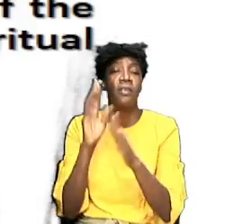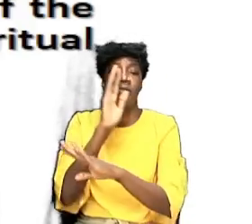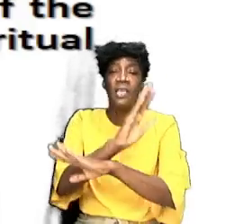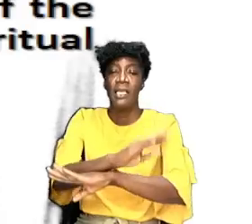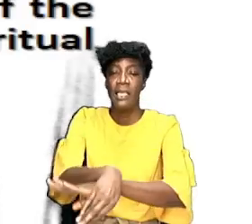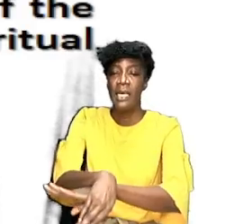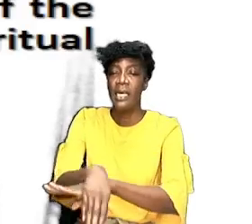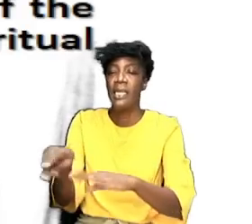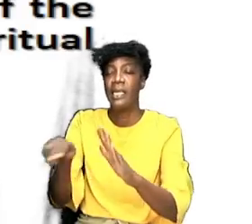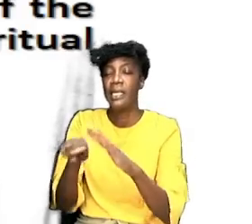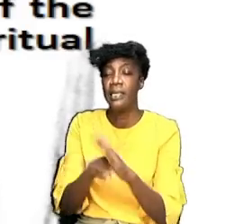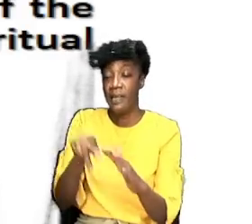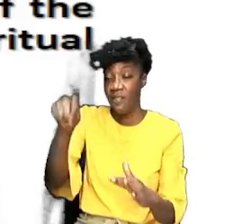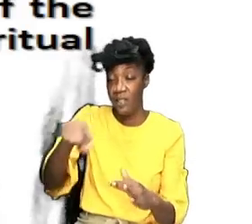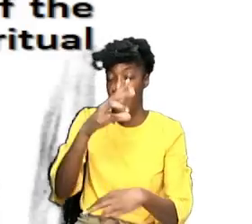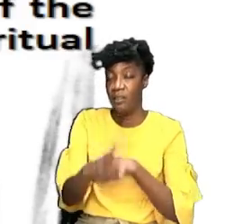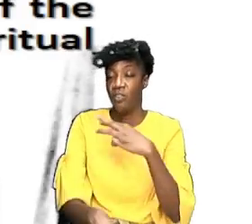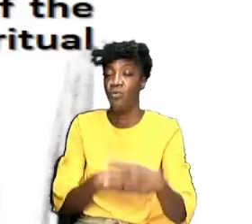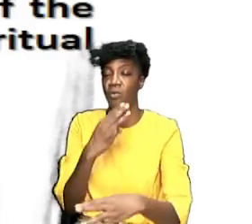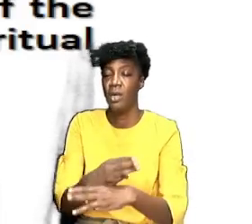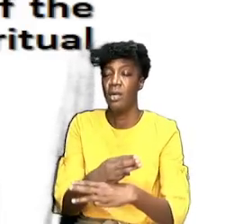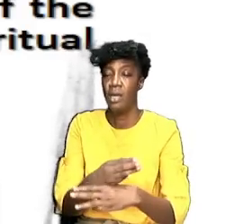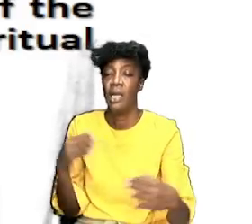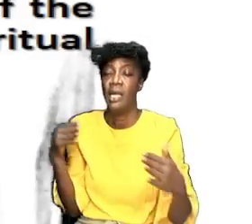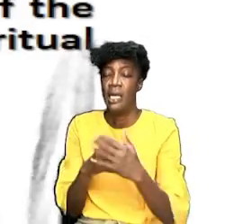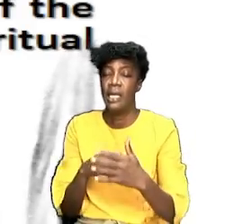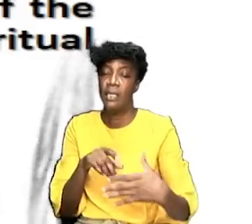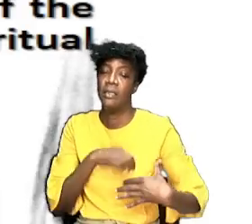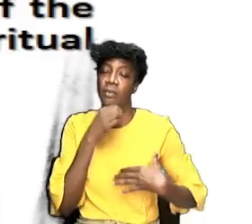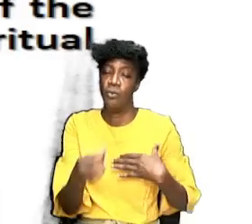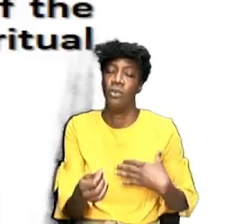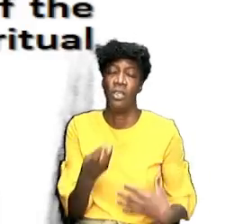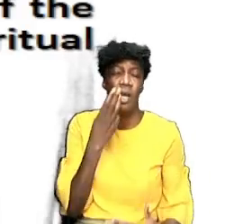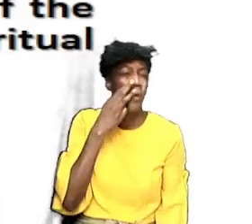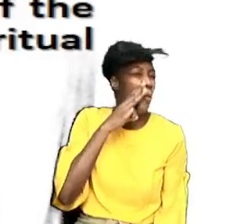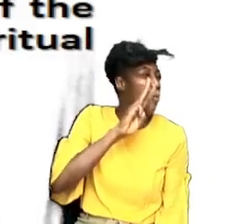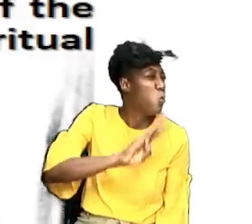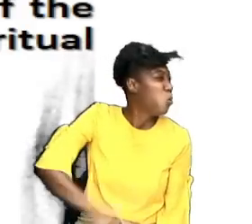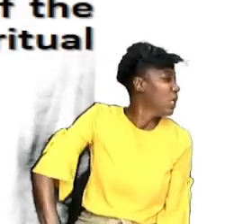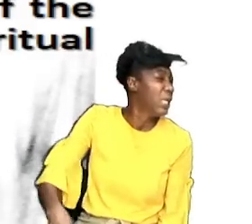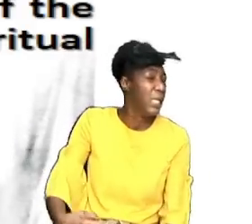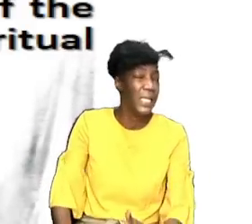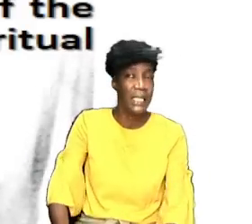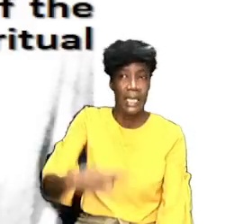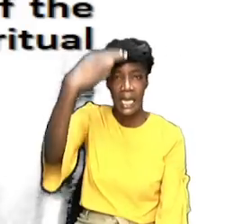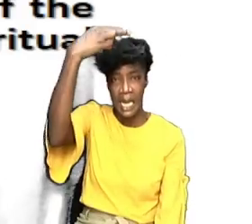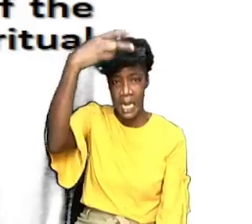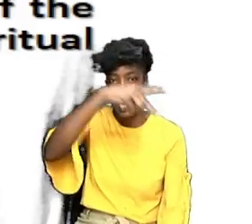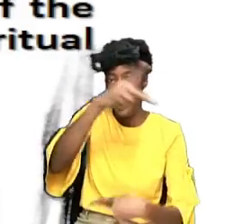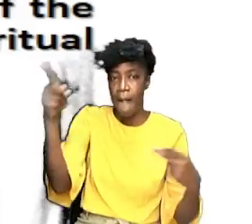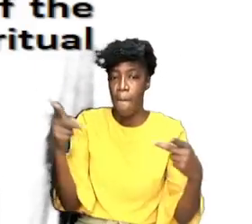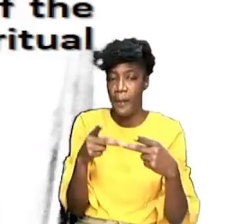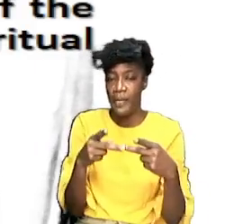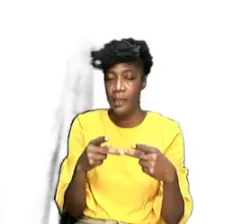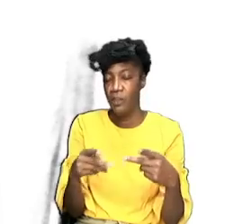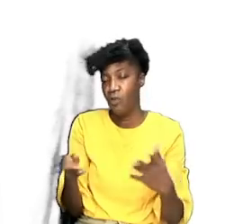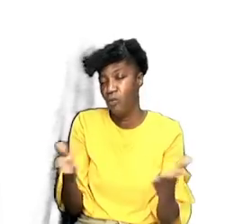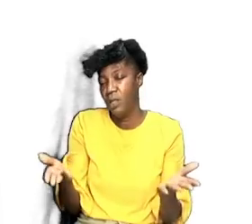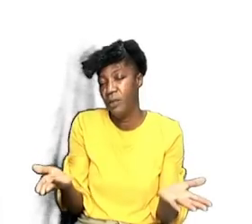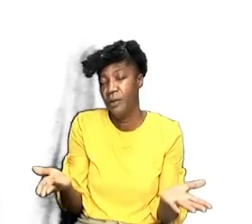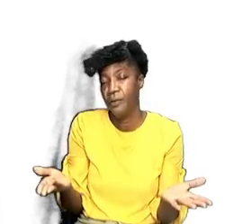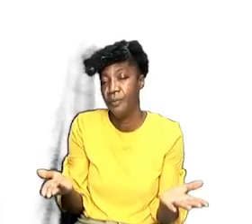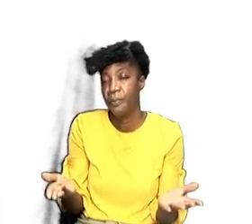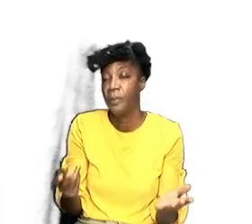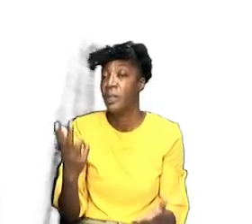of this world, against spiritual wickedness in high places." He says, "Wherefore," verse